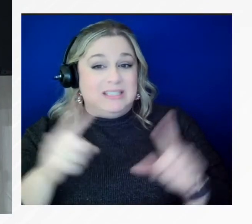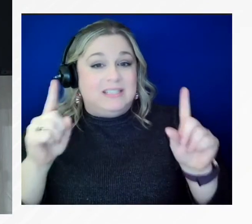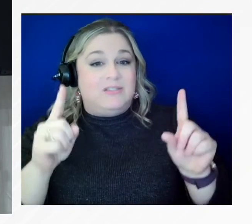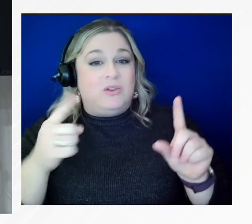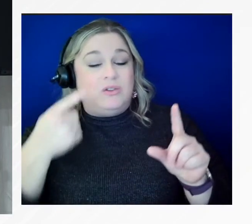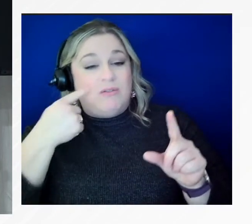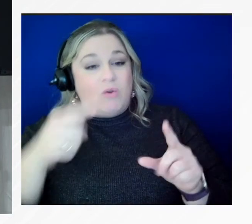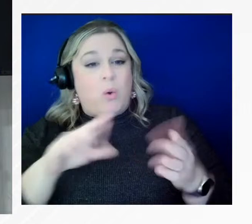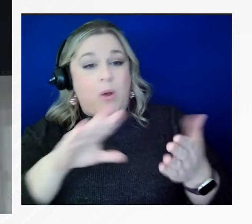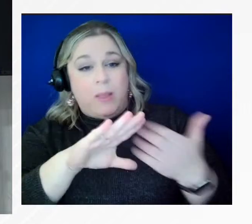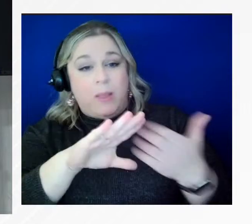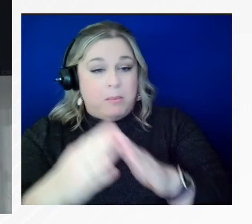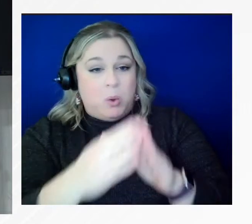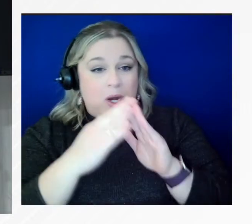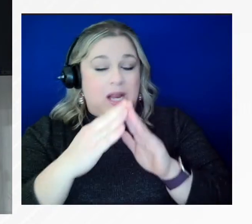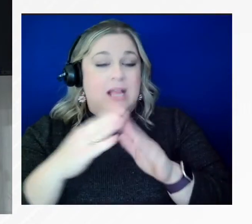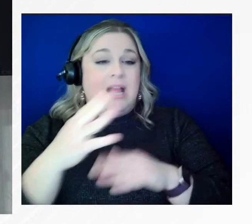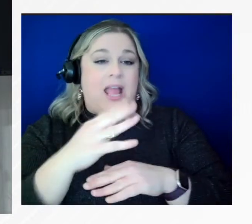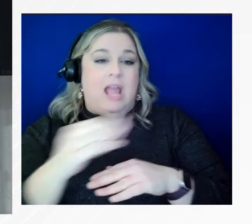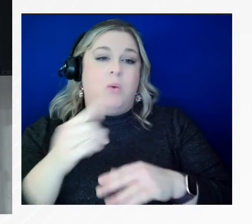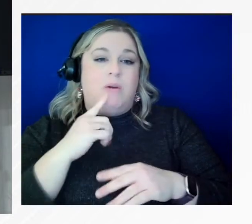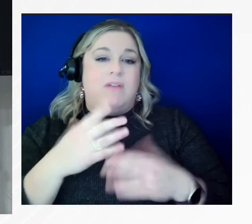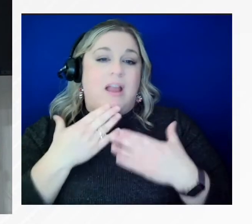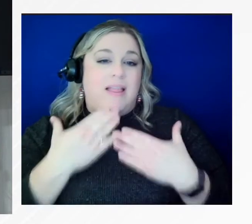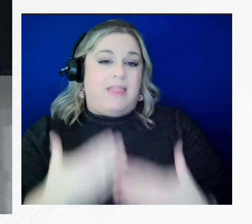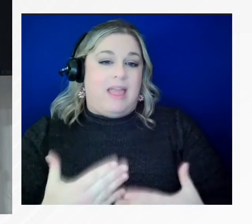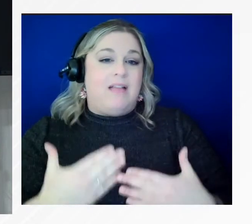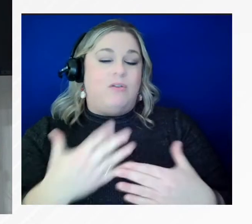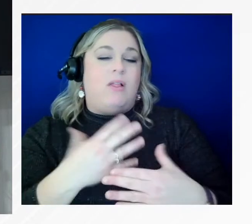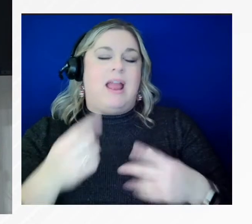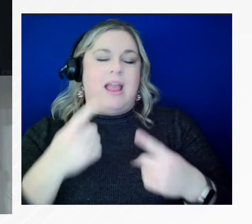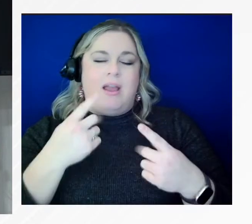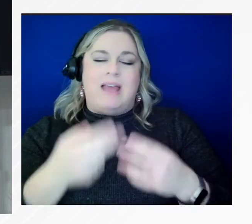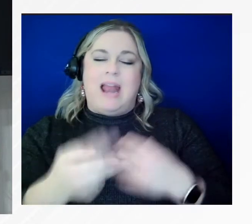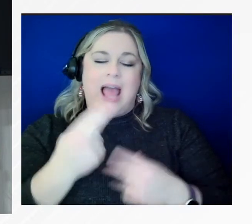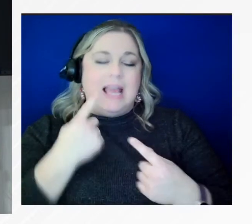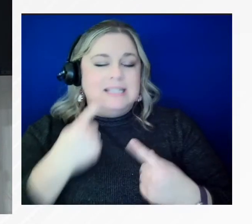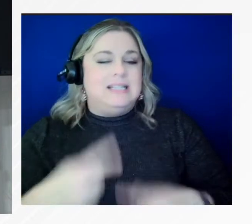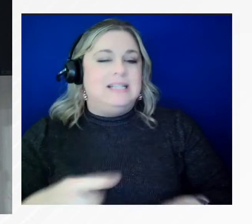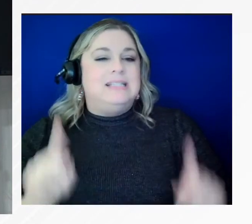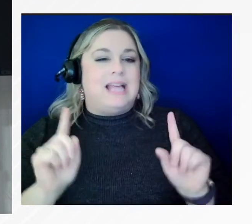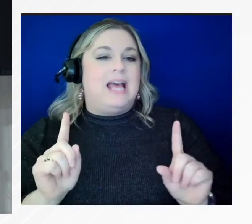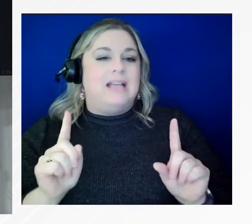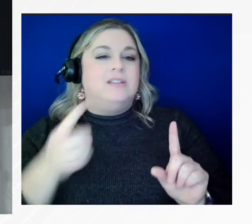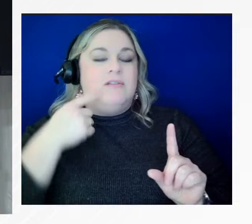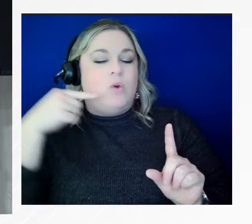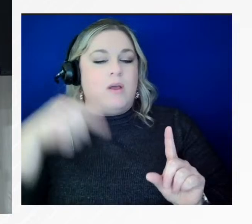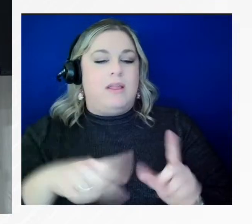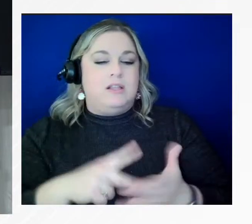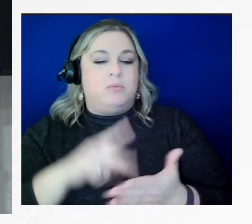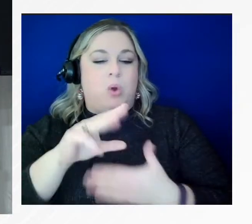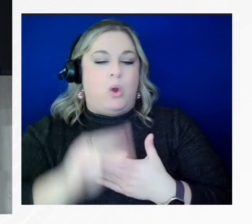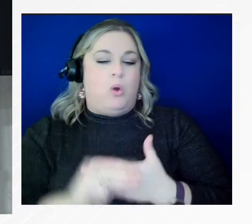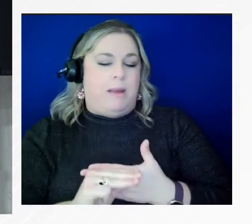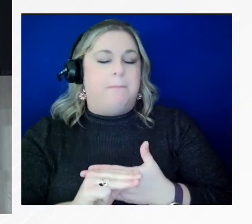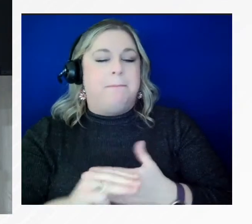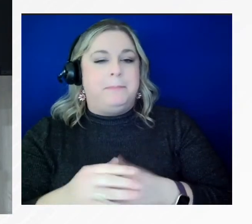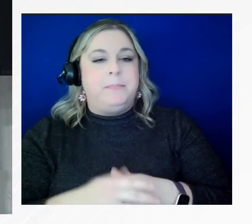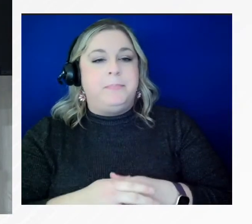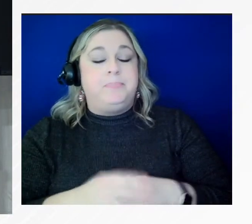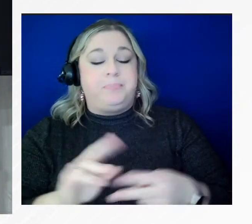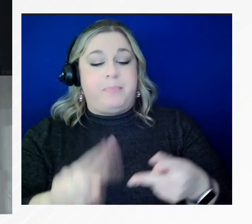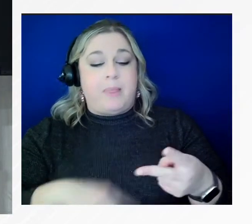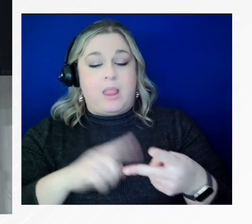communities, and we are very thankful and have high success for this program. Second